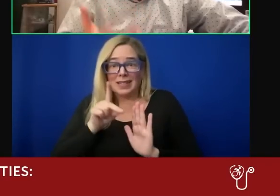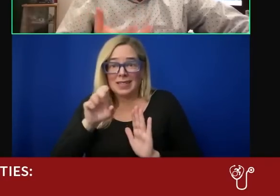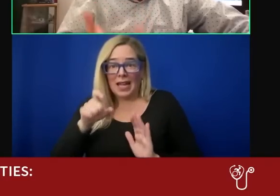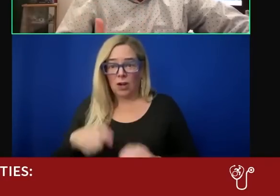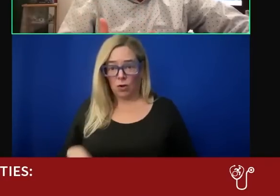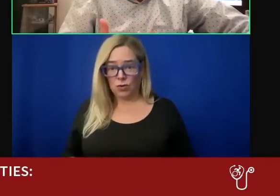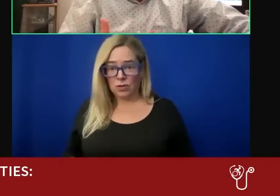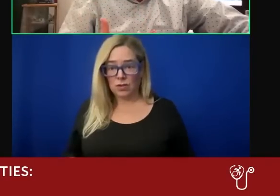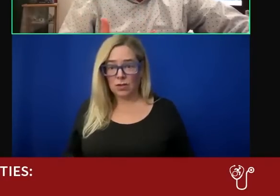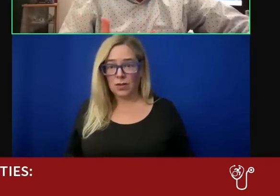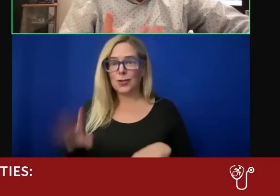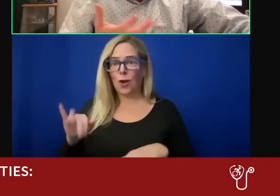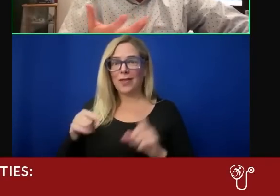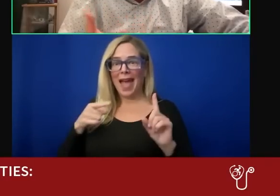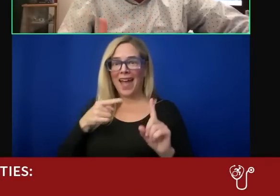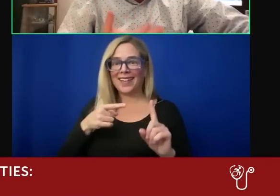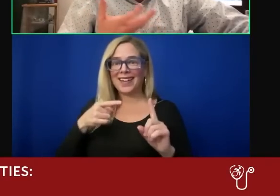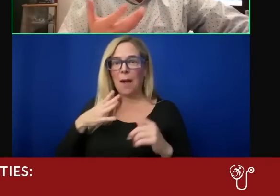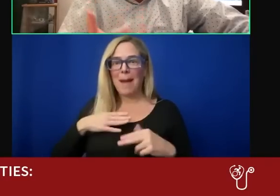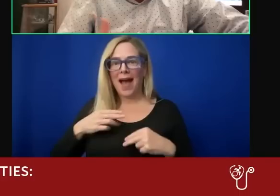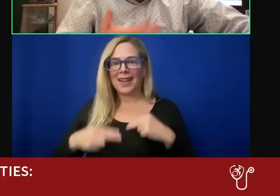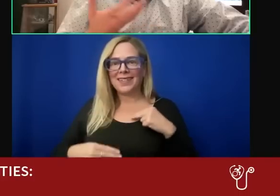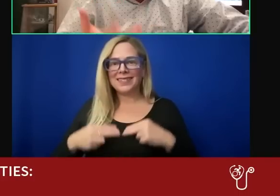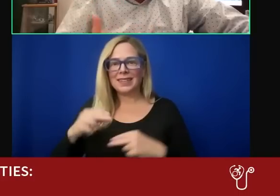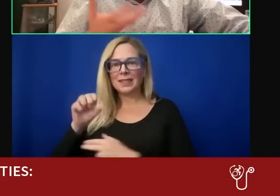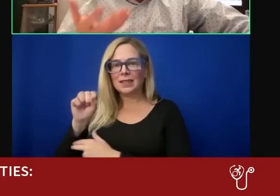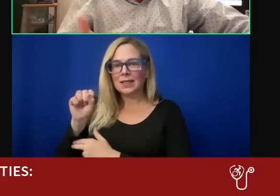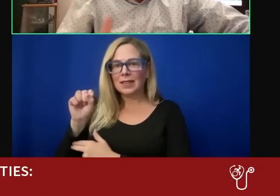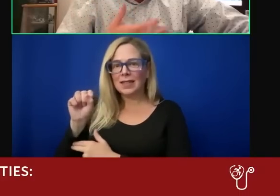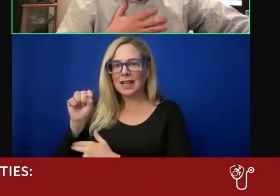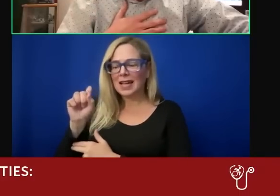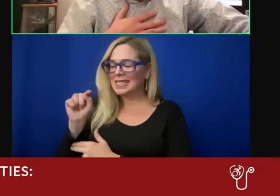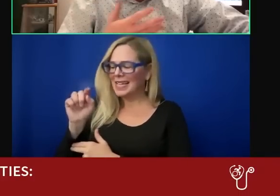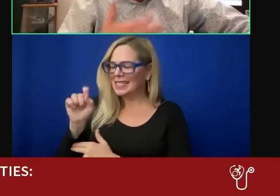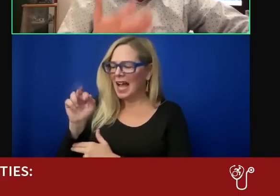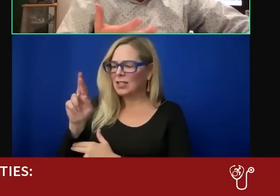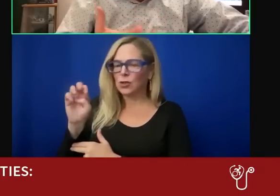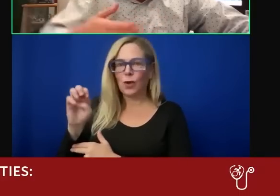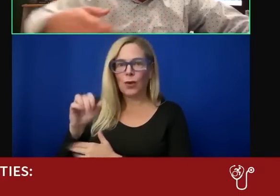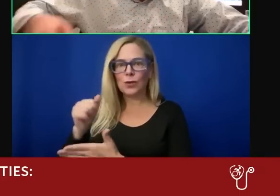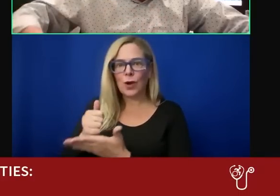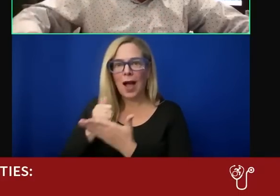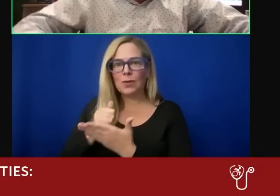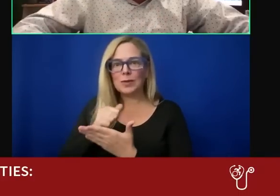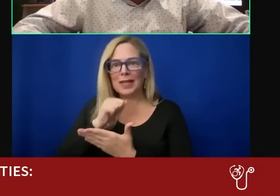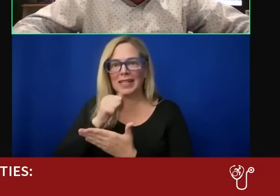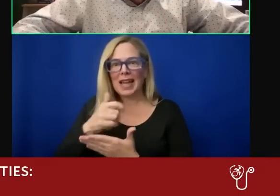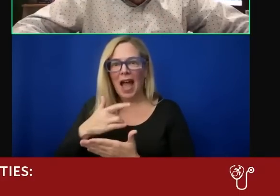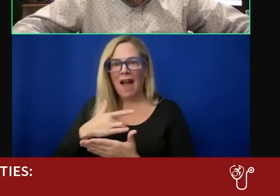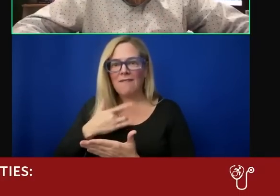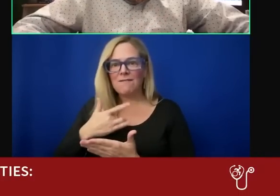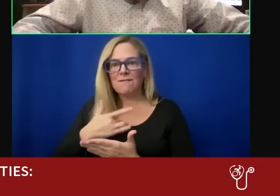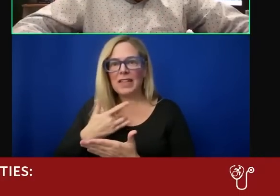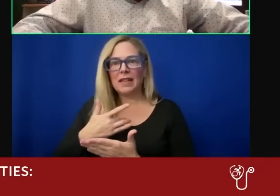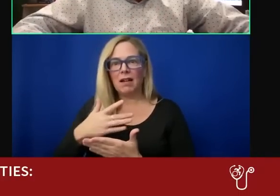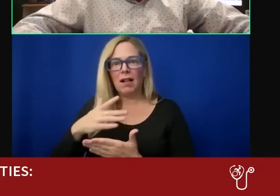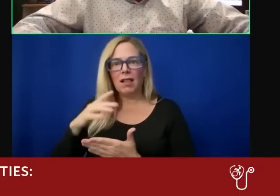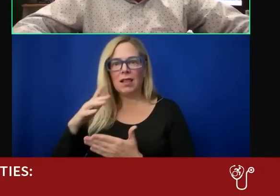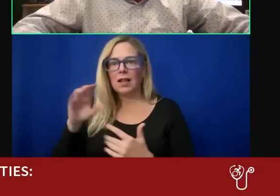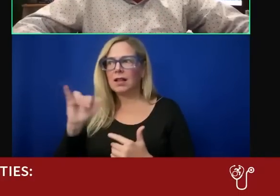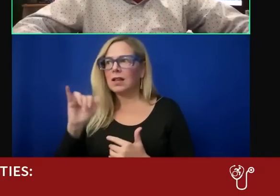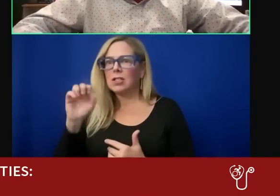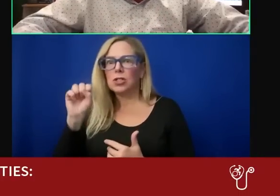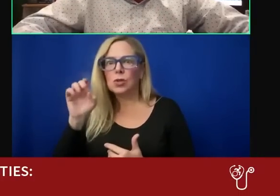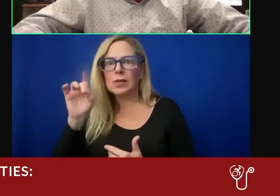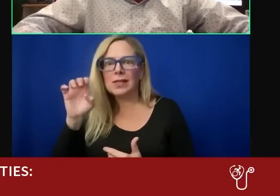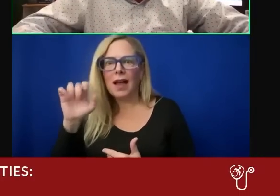guided me and helped me not feel depressed and anxious and suicidal in my life, was taken away from me. I'm not